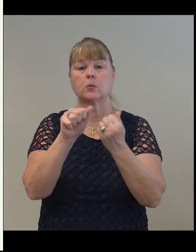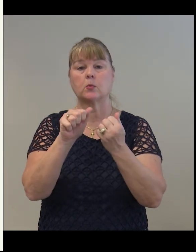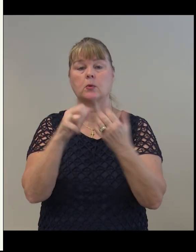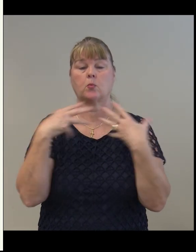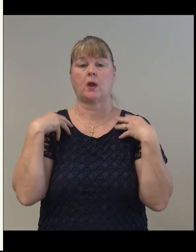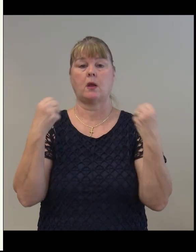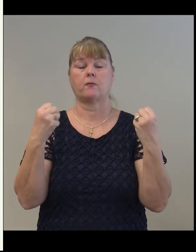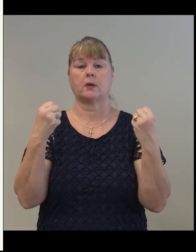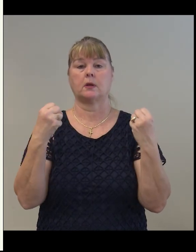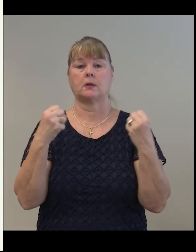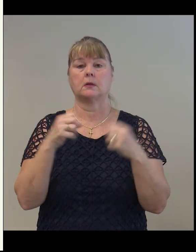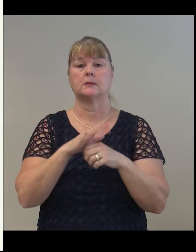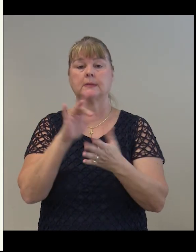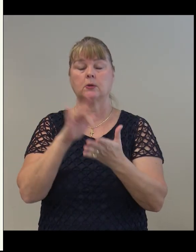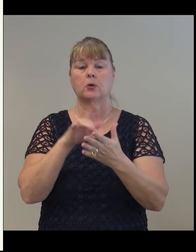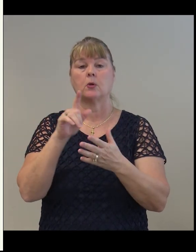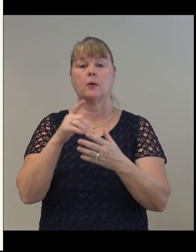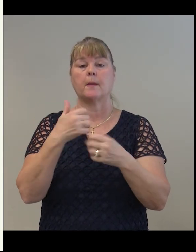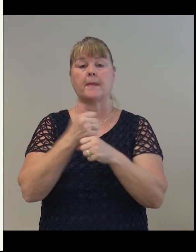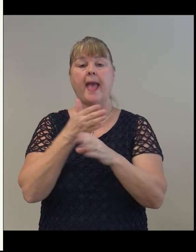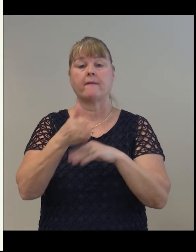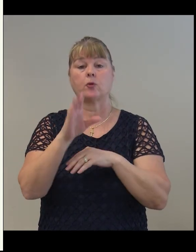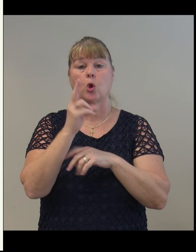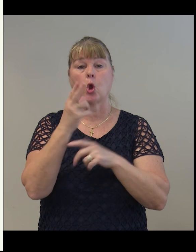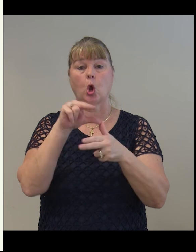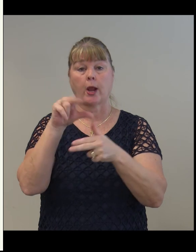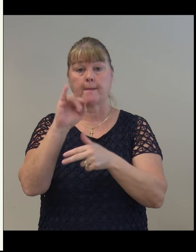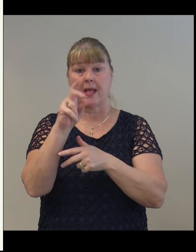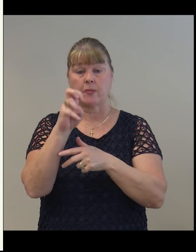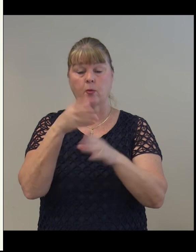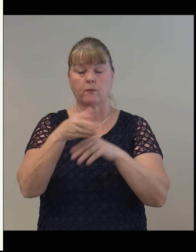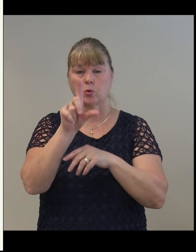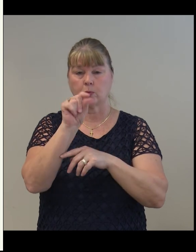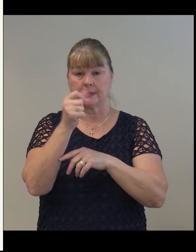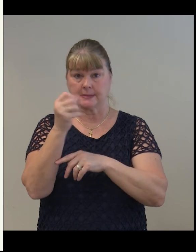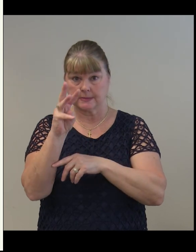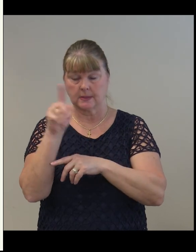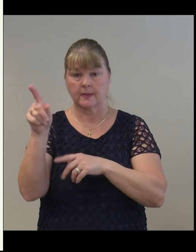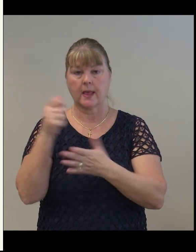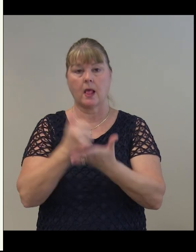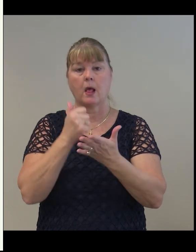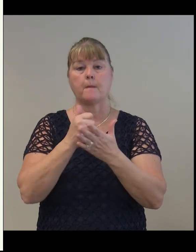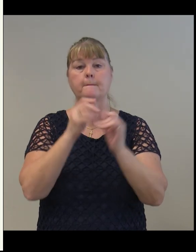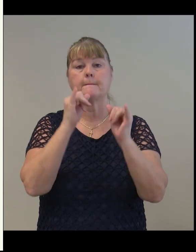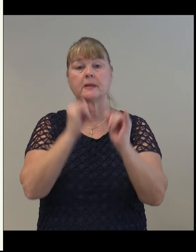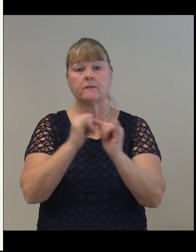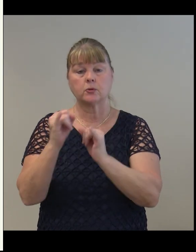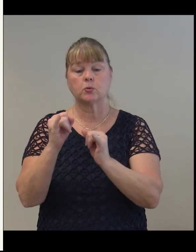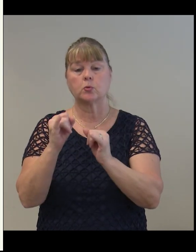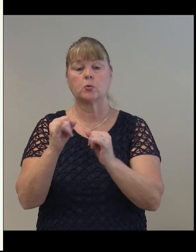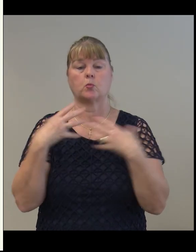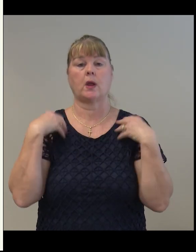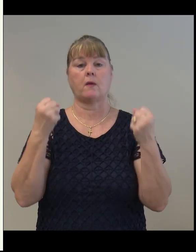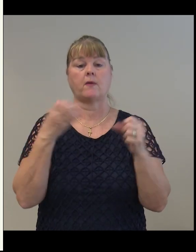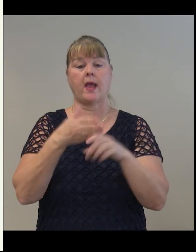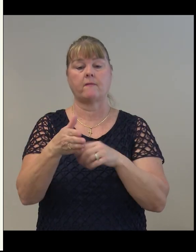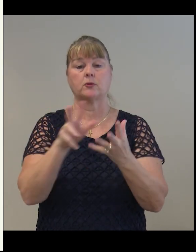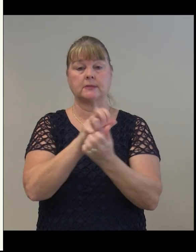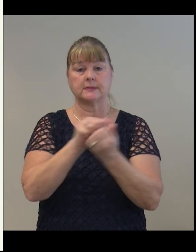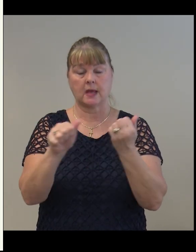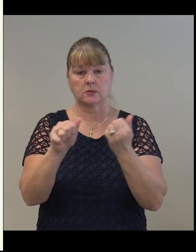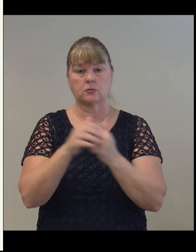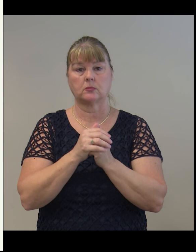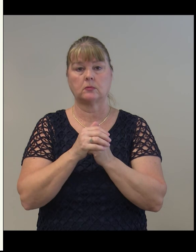Committee, or CEDRIC, which formed after Hurricane Matthew in 2016, that helps individuals recover